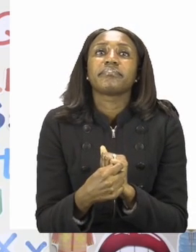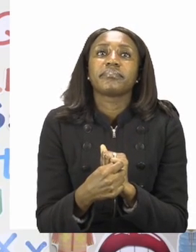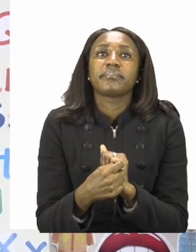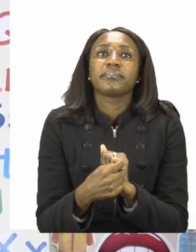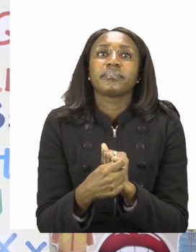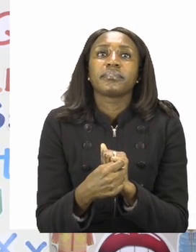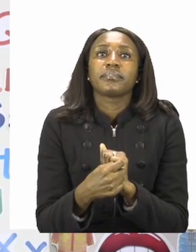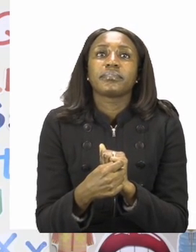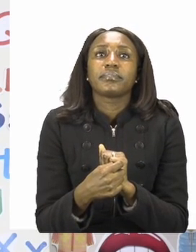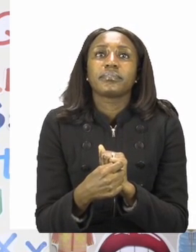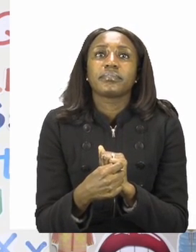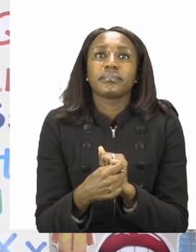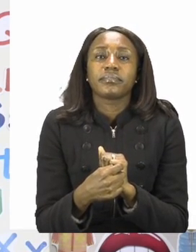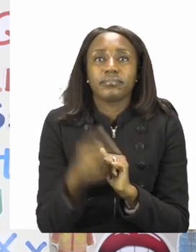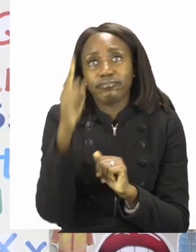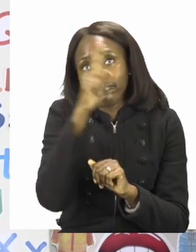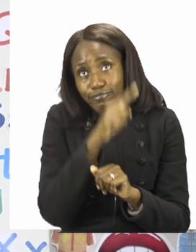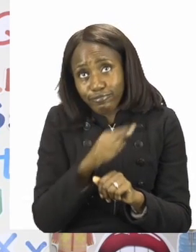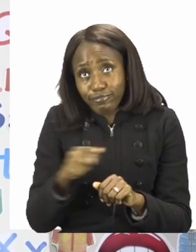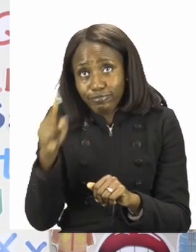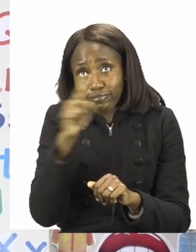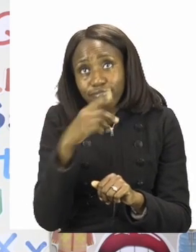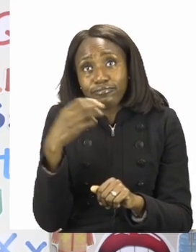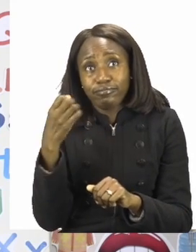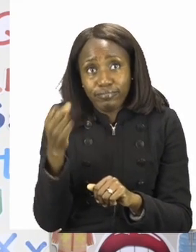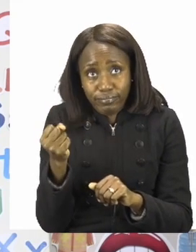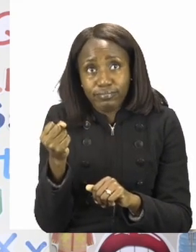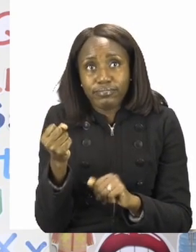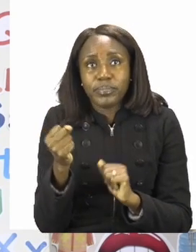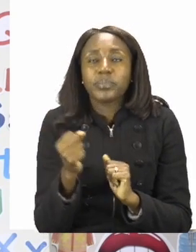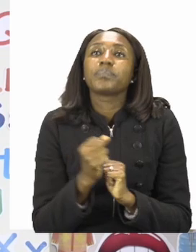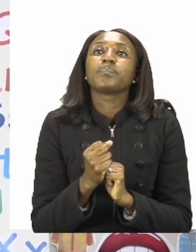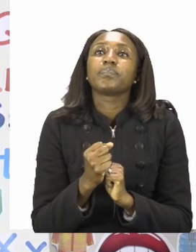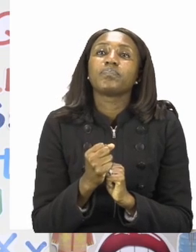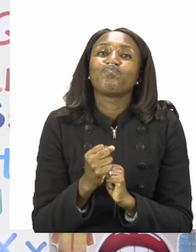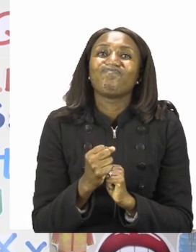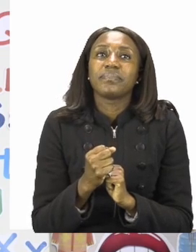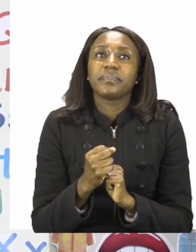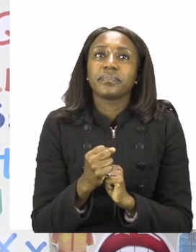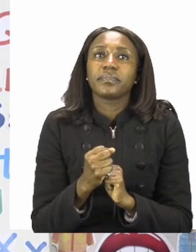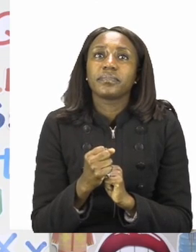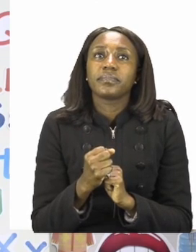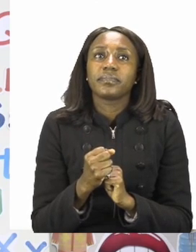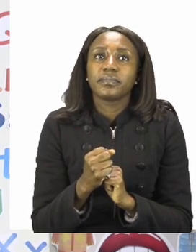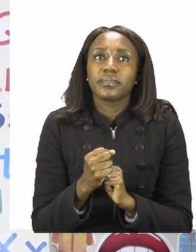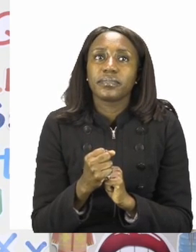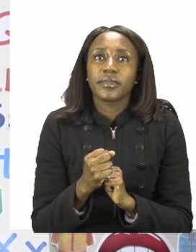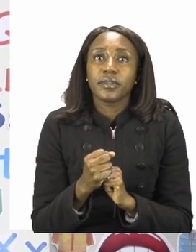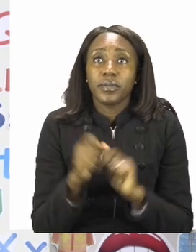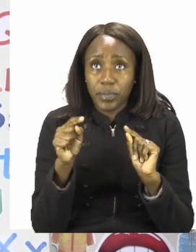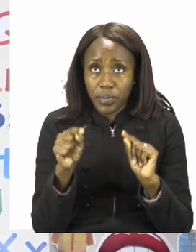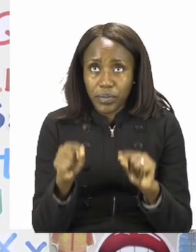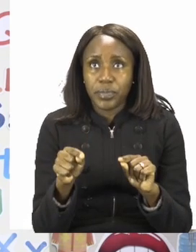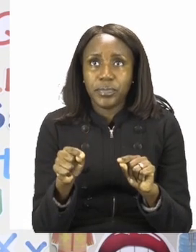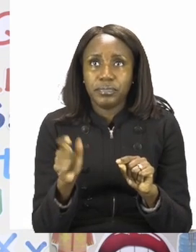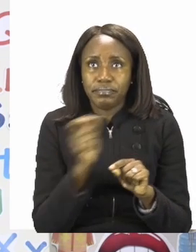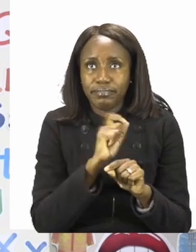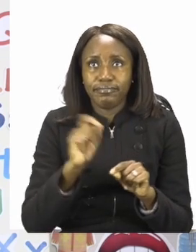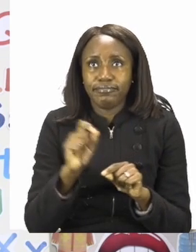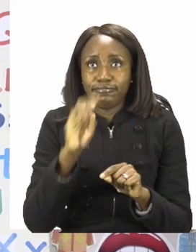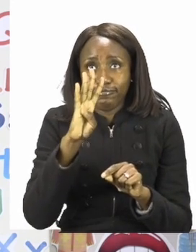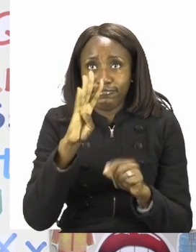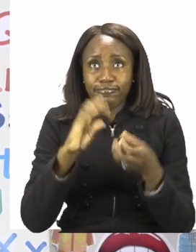I also have my circle and outside my circle. So we are going to write 4